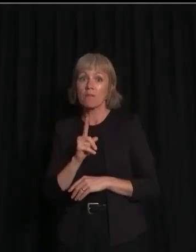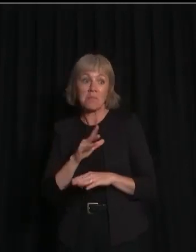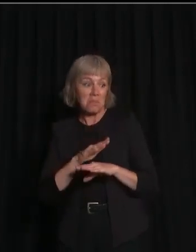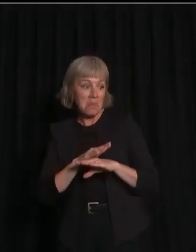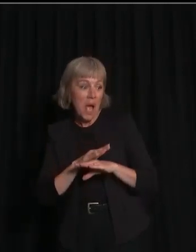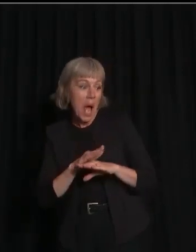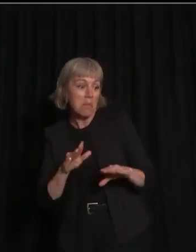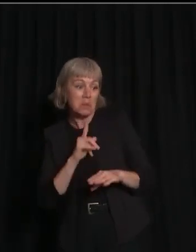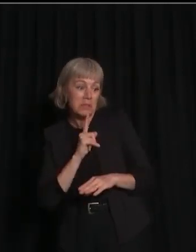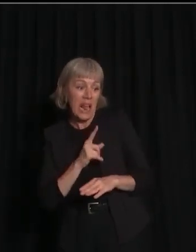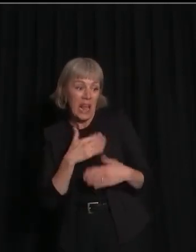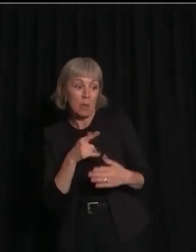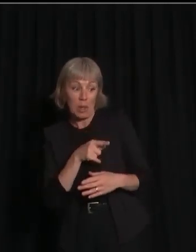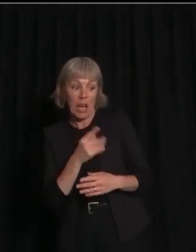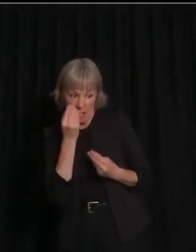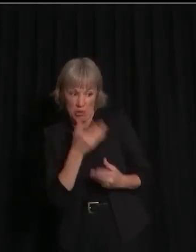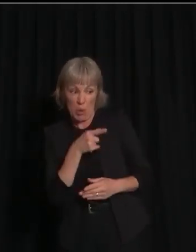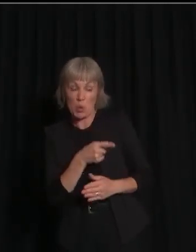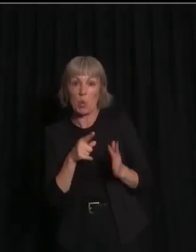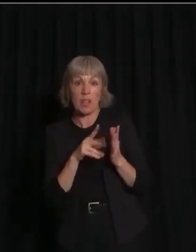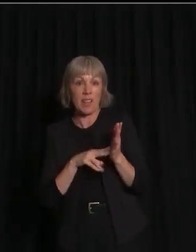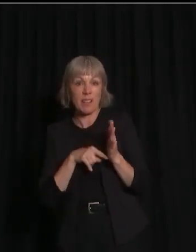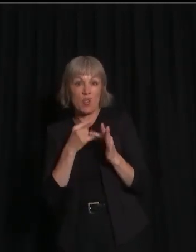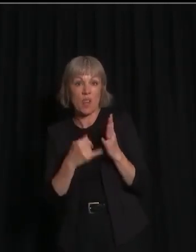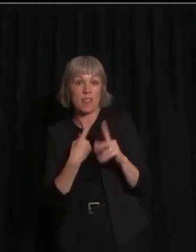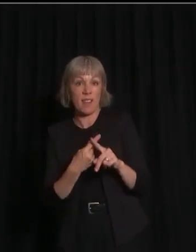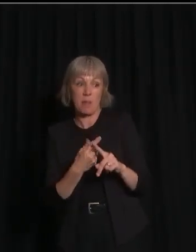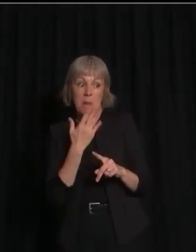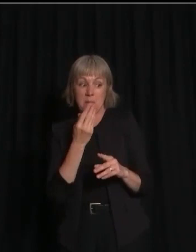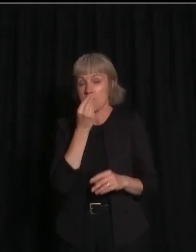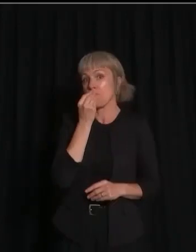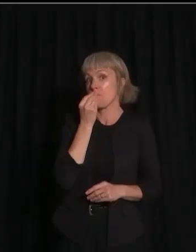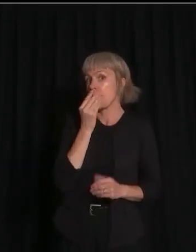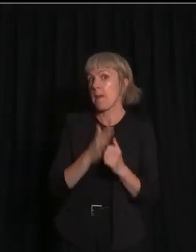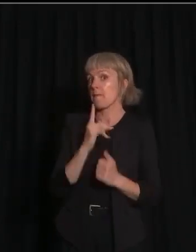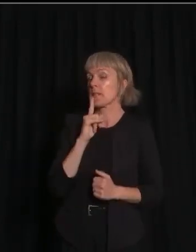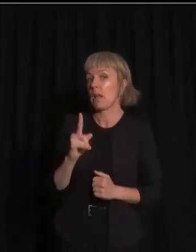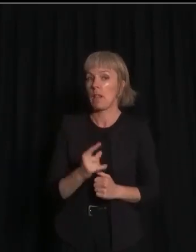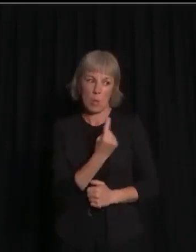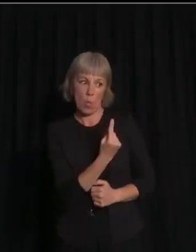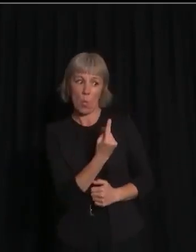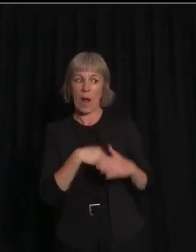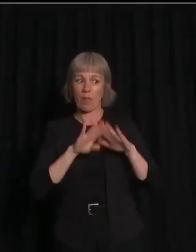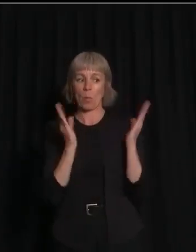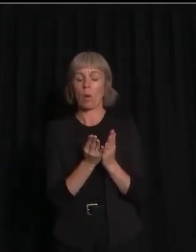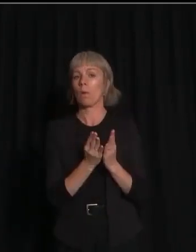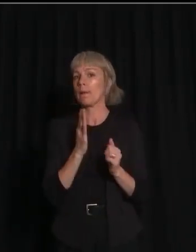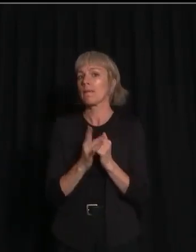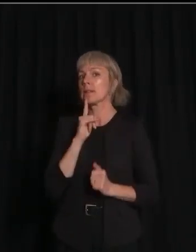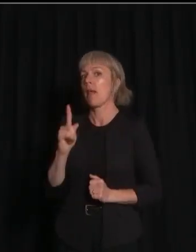about yourself, you know? So even if a person knows the truth, they were told to, oh, you're the only one, never tell